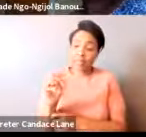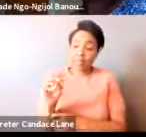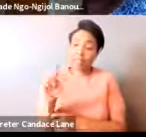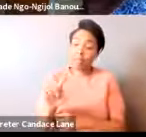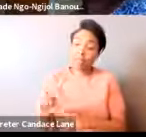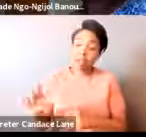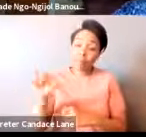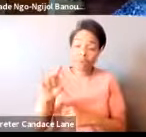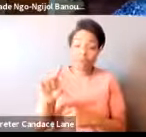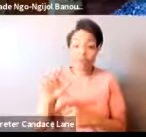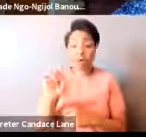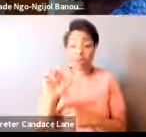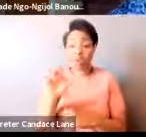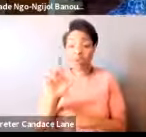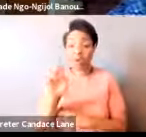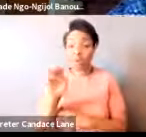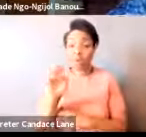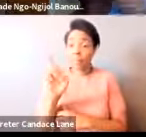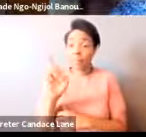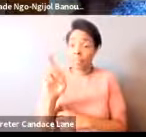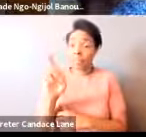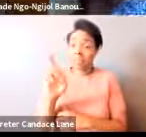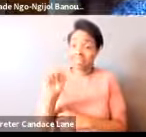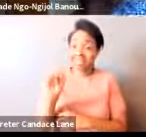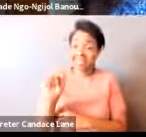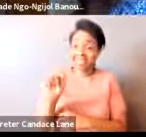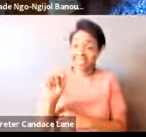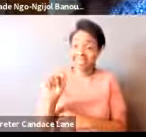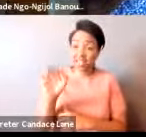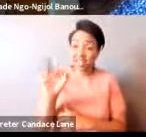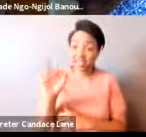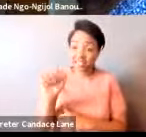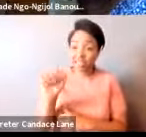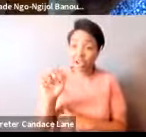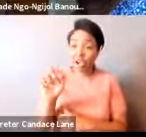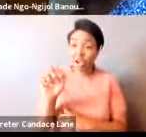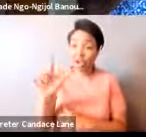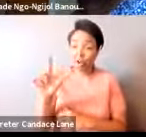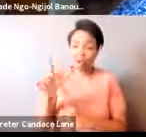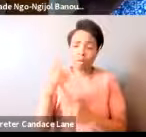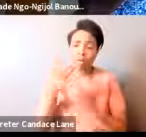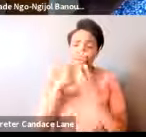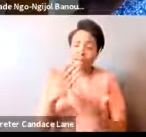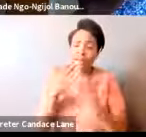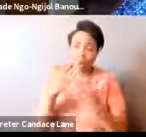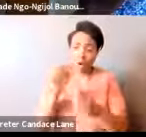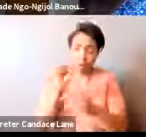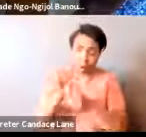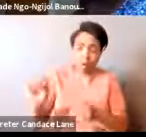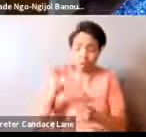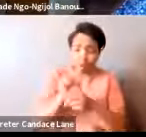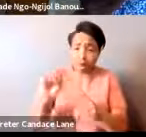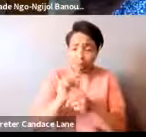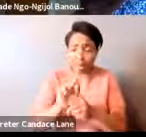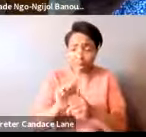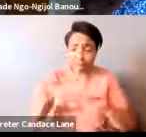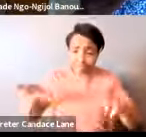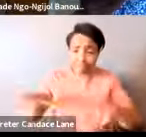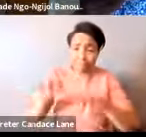Robert Farrell, for all the work you put into planning this. Thank you, Ron Kavanaugh from One Book,